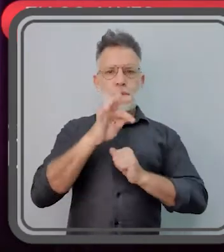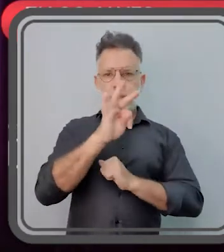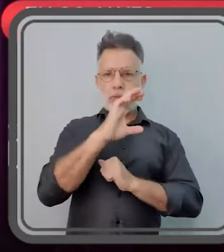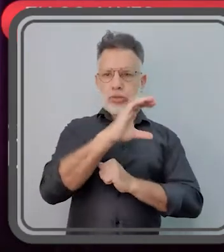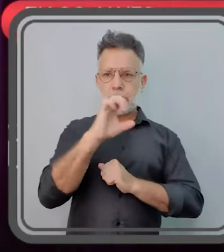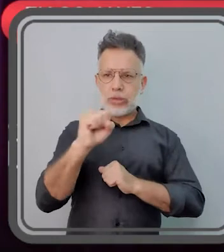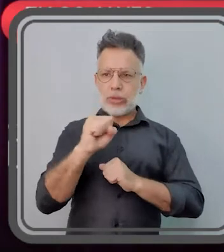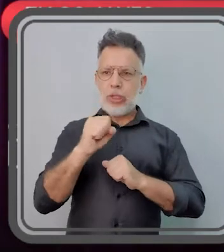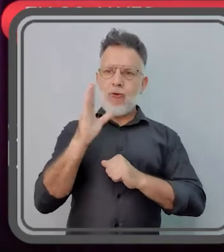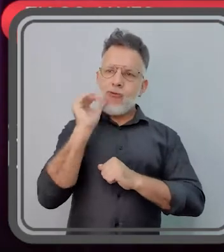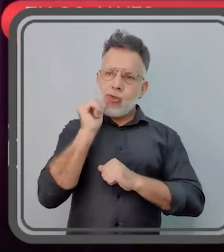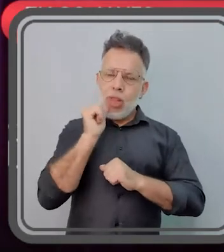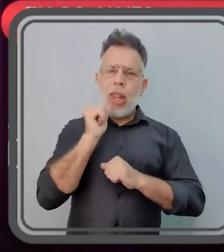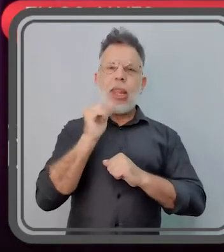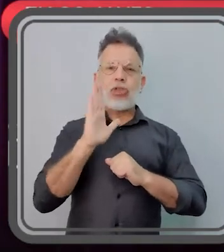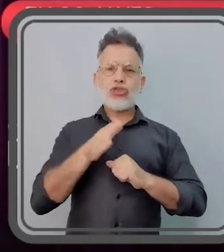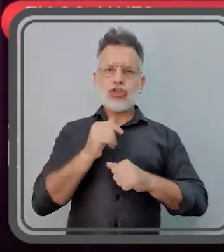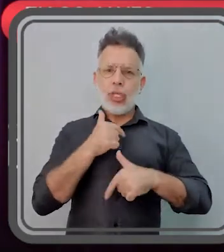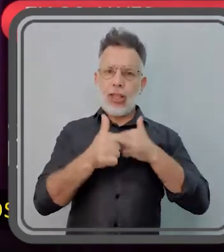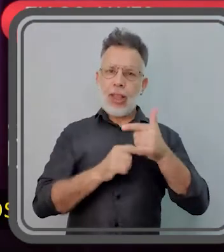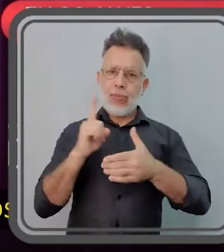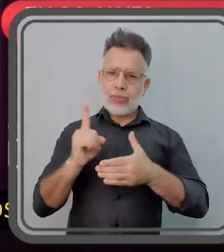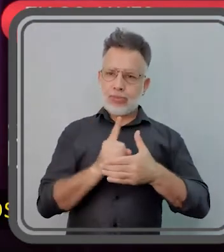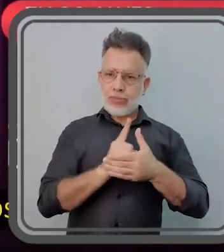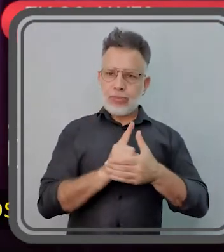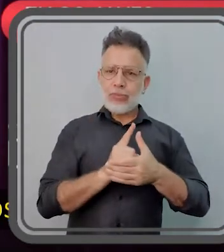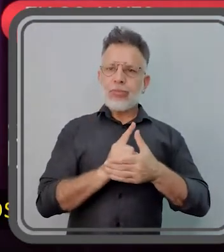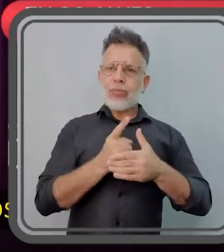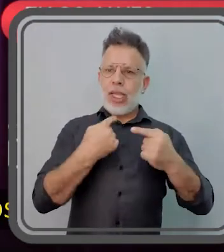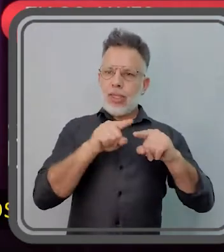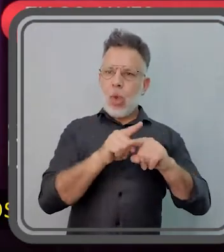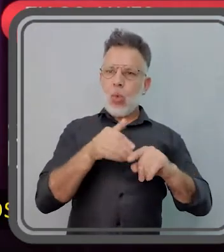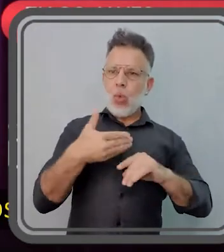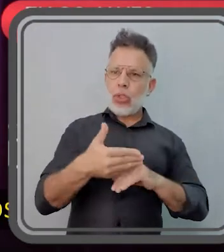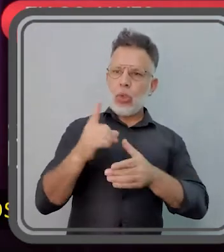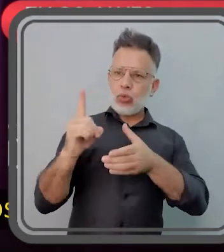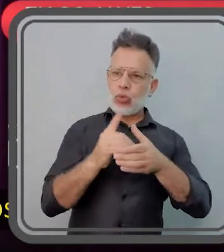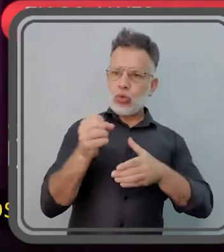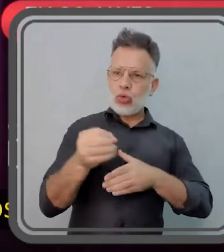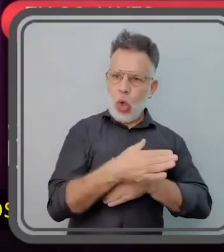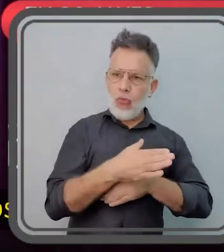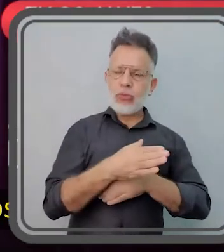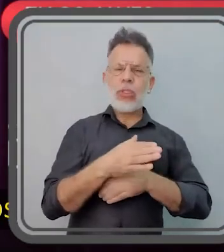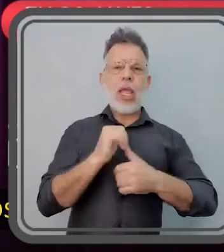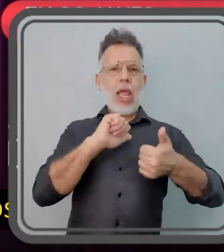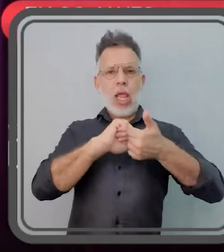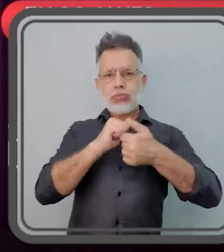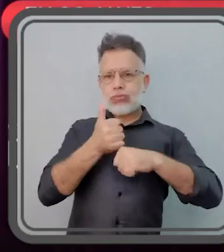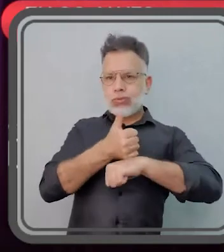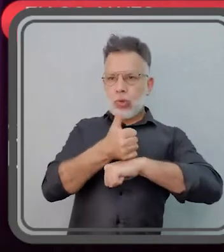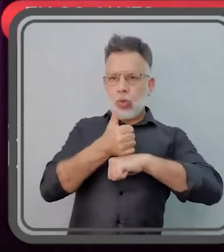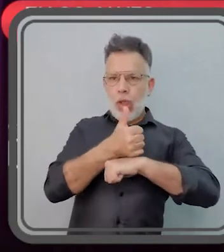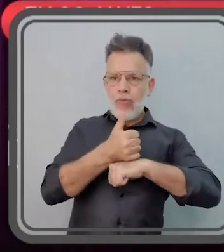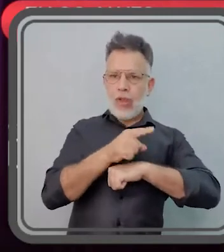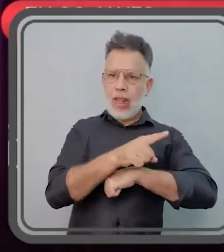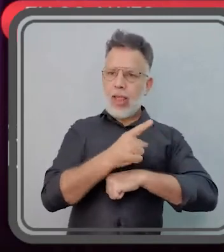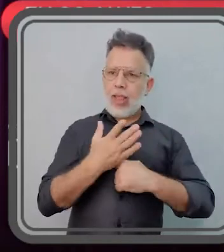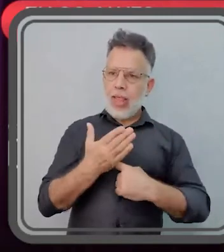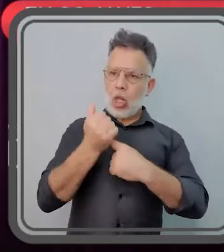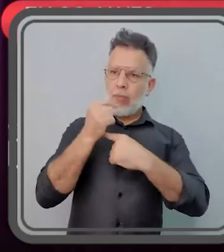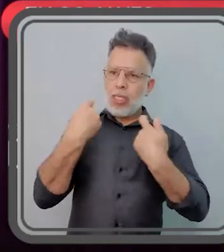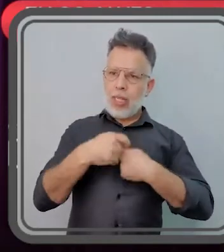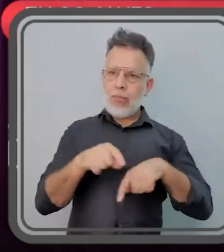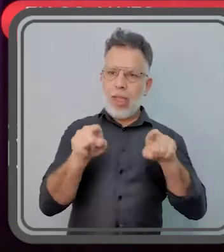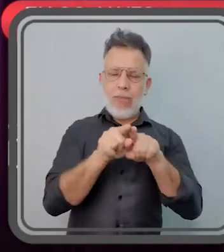TCS as full-time employees. So by the time they join us as full-time employees, they are already skilled in the technologies that we